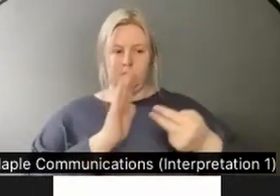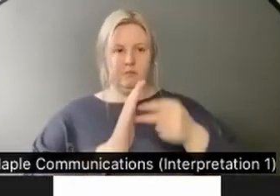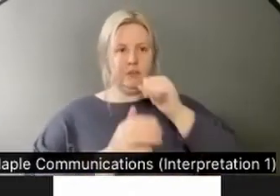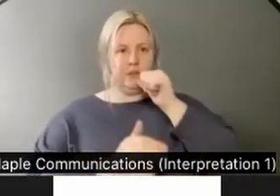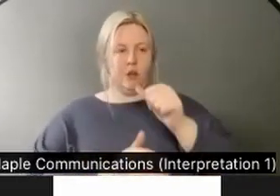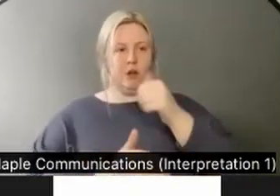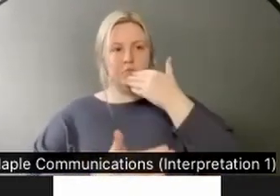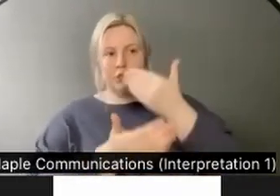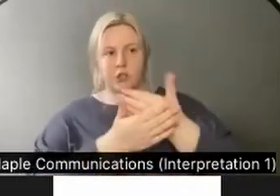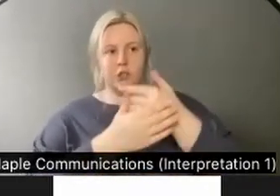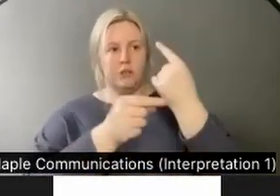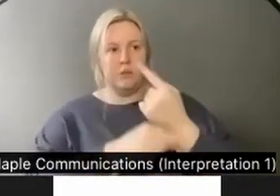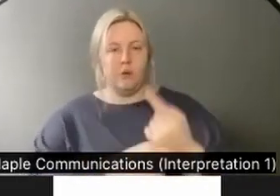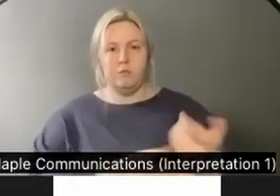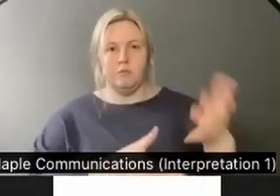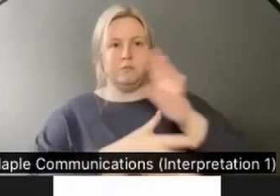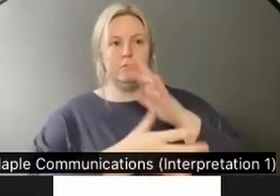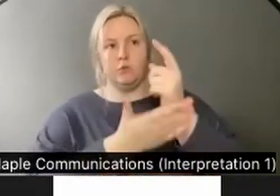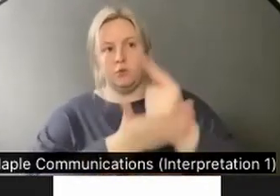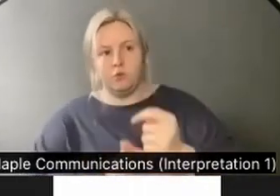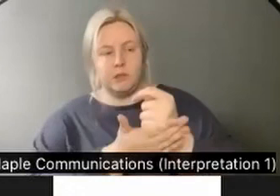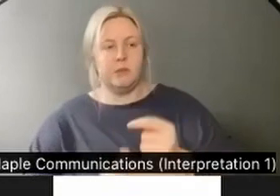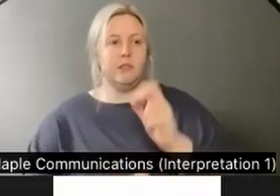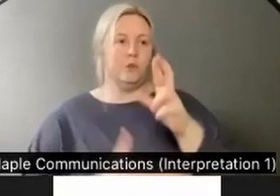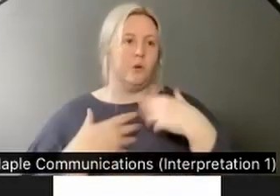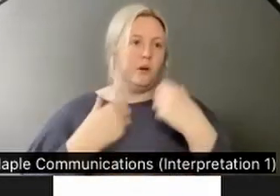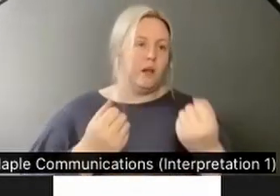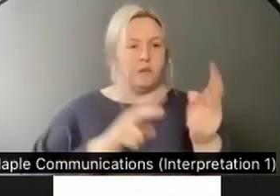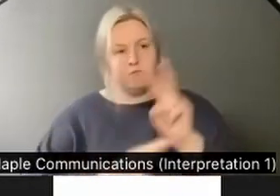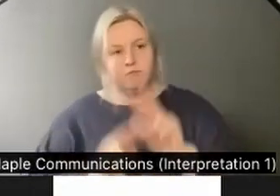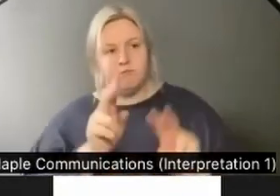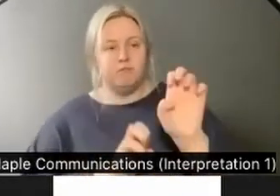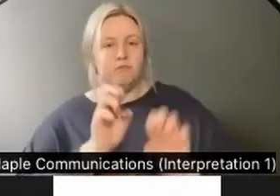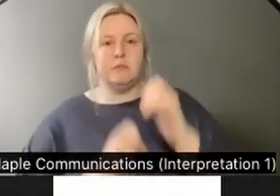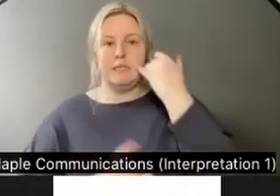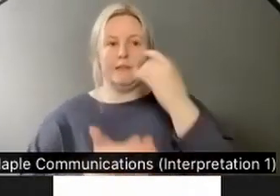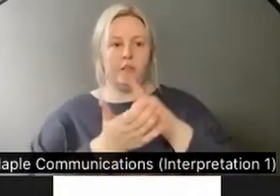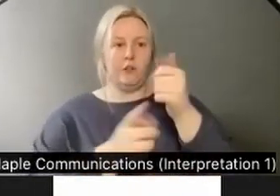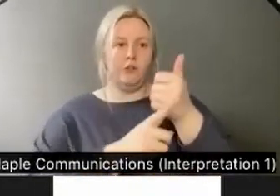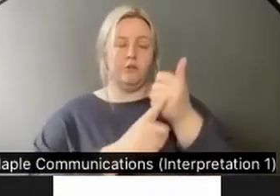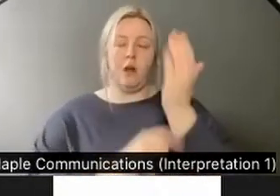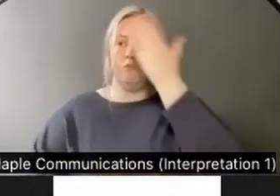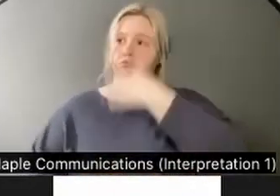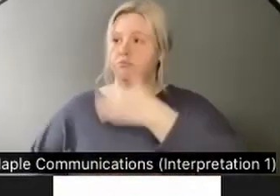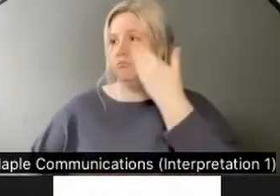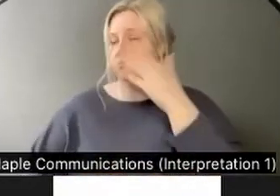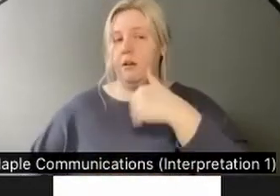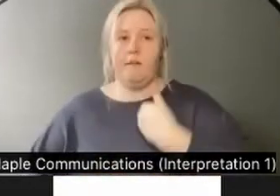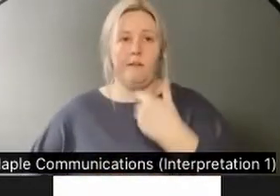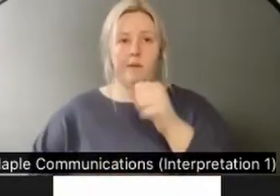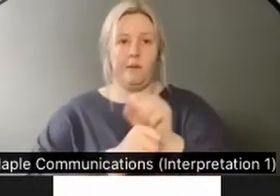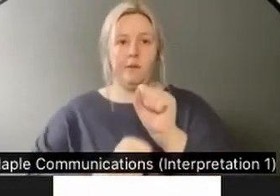practices and negatively impact health outcomes without clinicians even realizing it. End quote. Given that